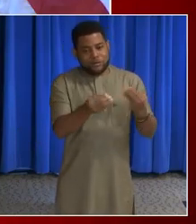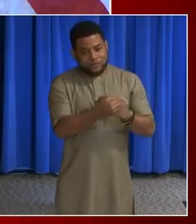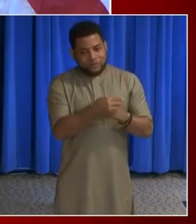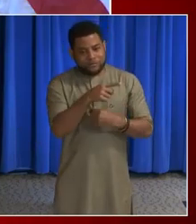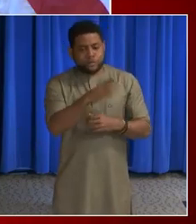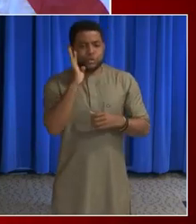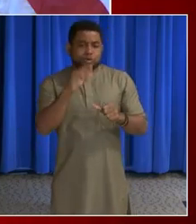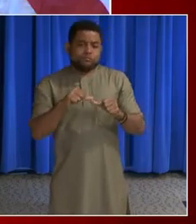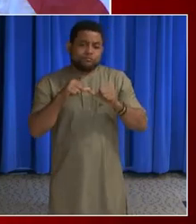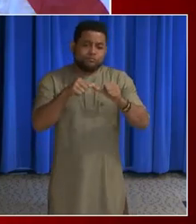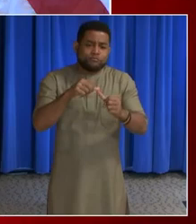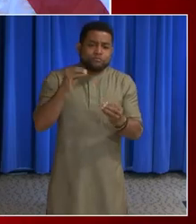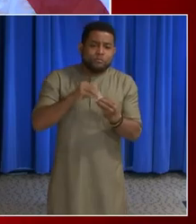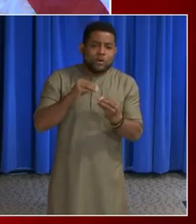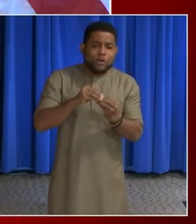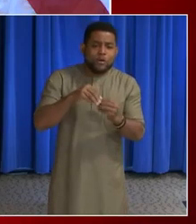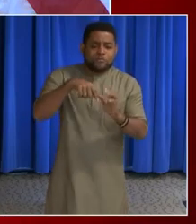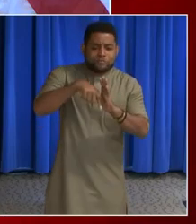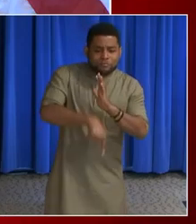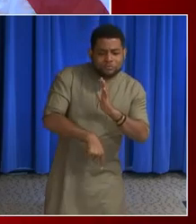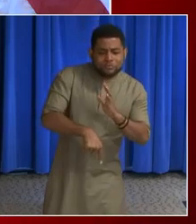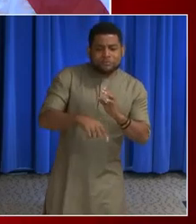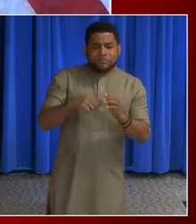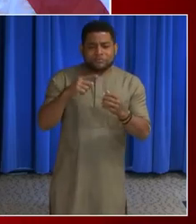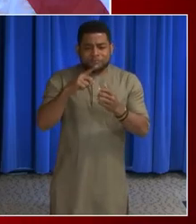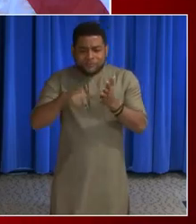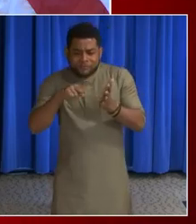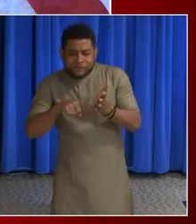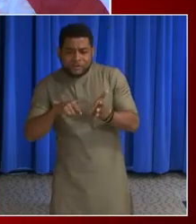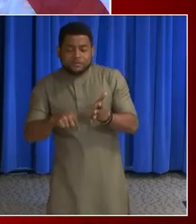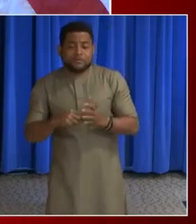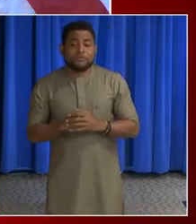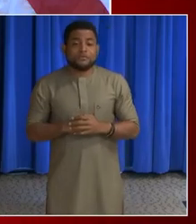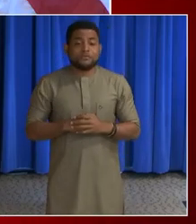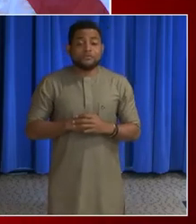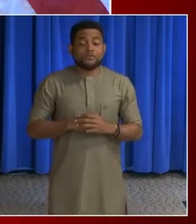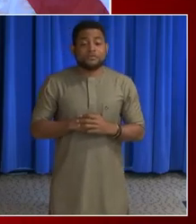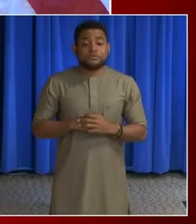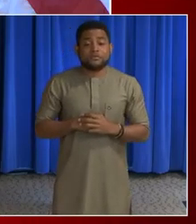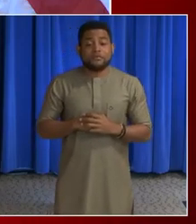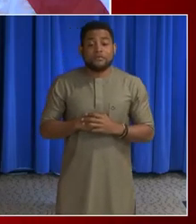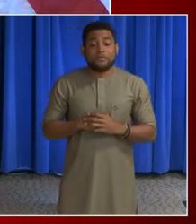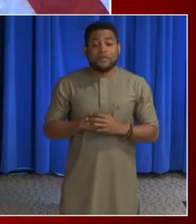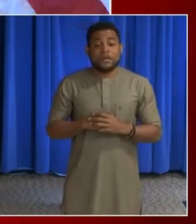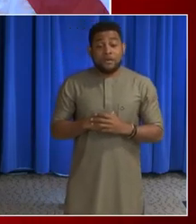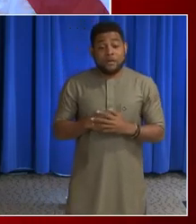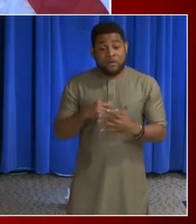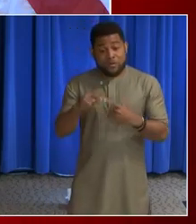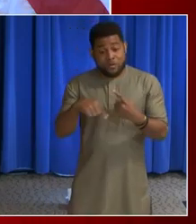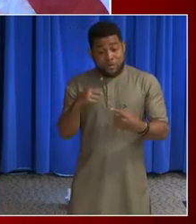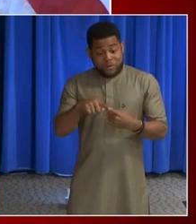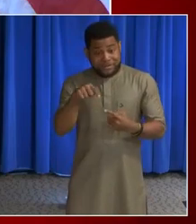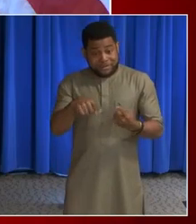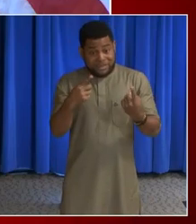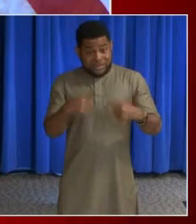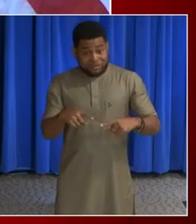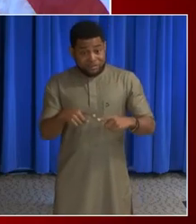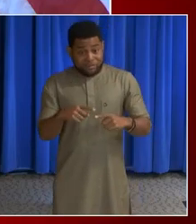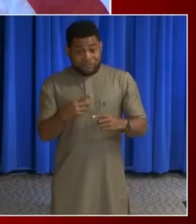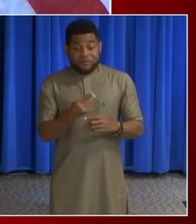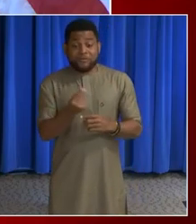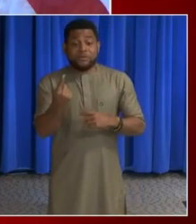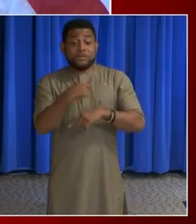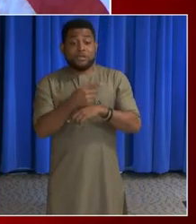criminal investigation. Initially, when this incident happened a few days ago, obviously there's reporting around